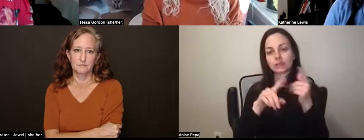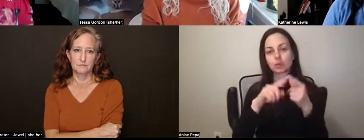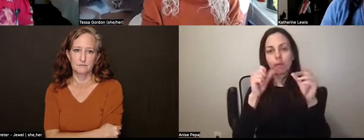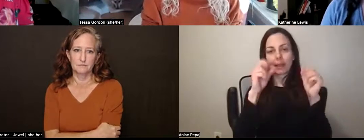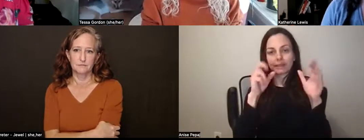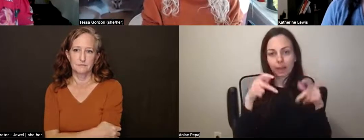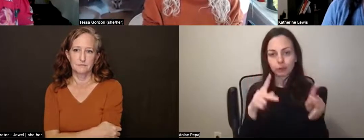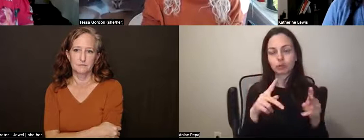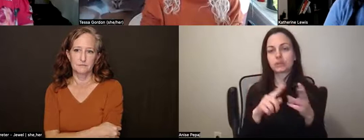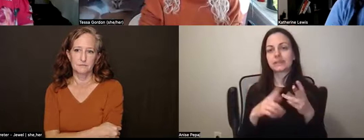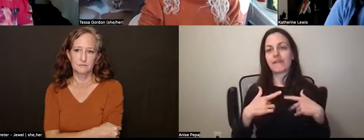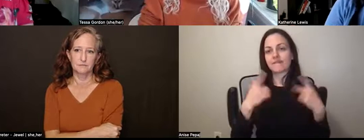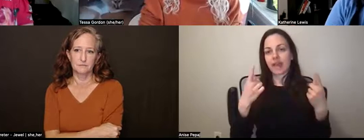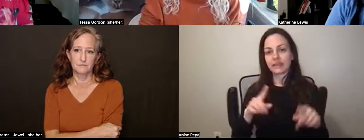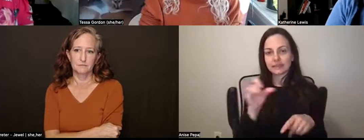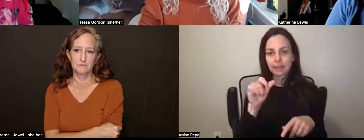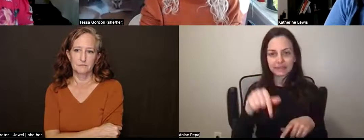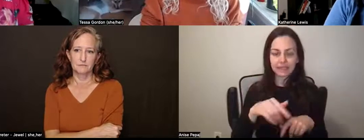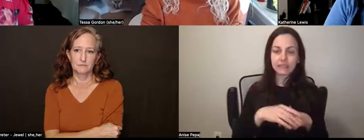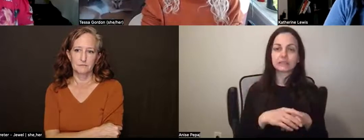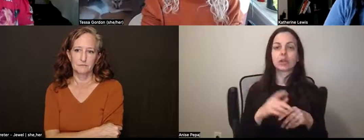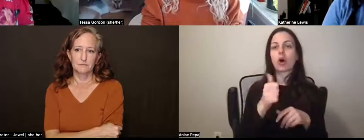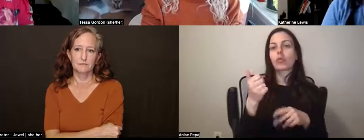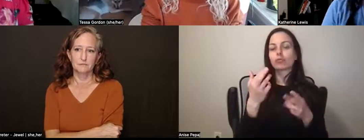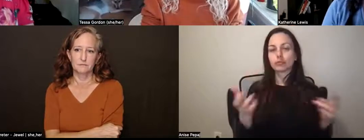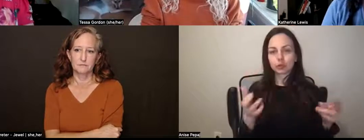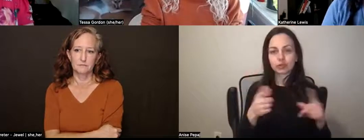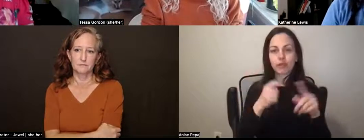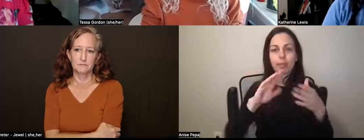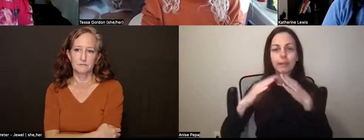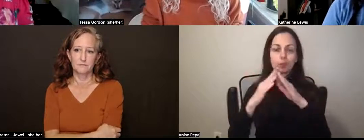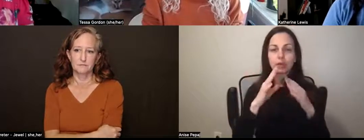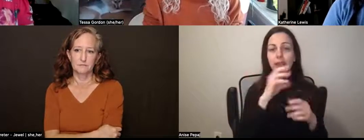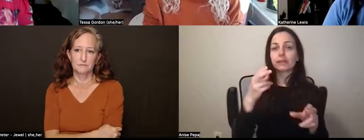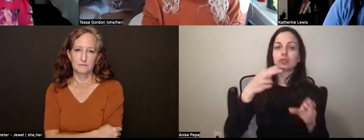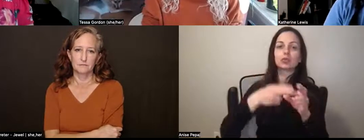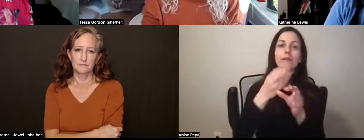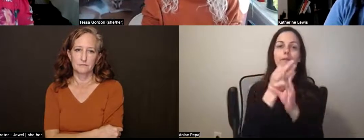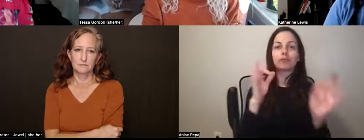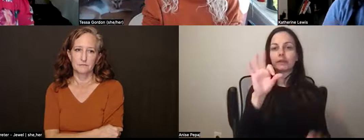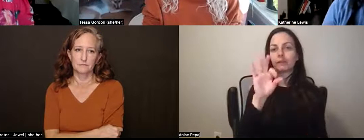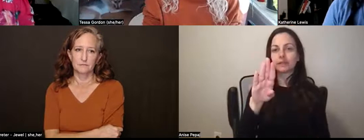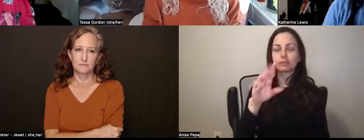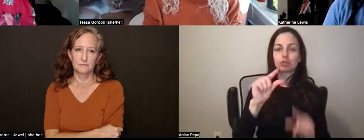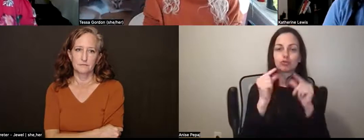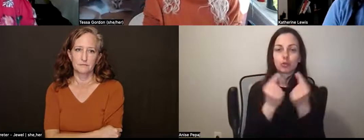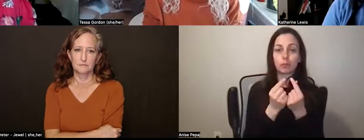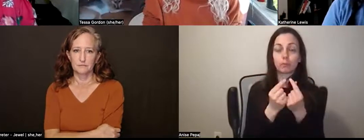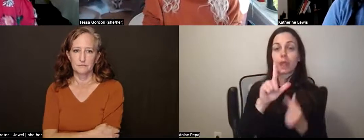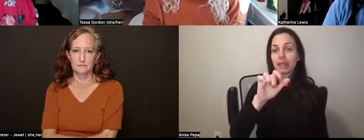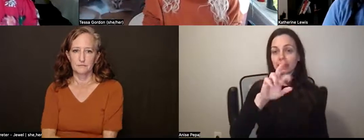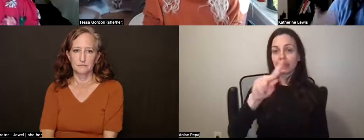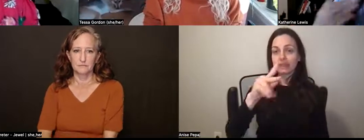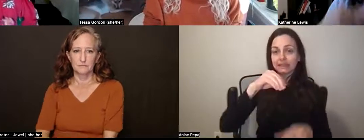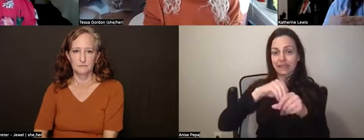this, exclusive access to other resources for the community, and also join our free Facebook group. Those links are both in the chat.